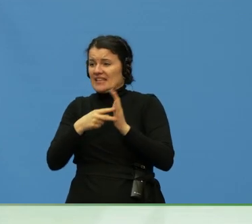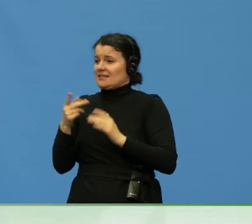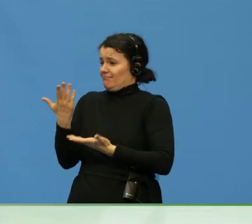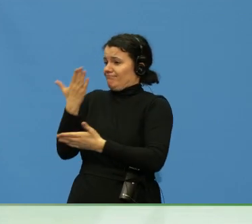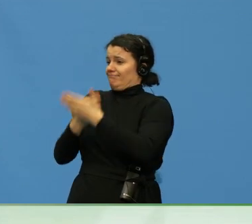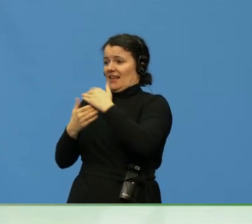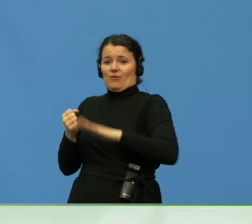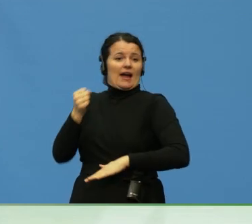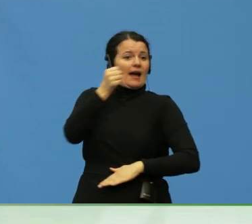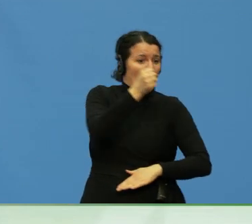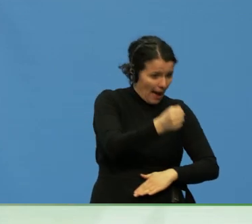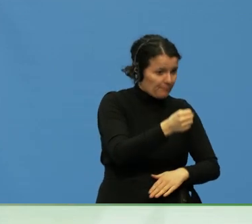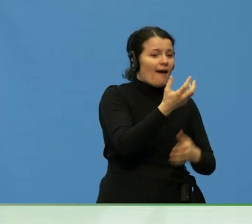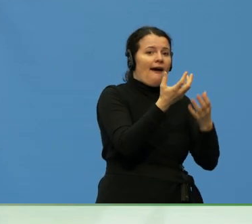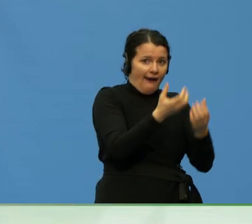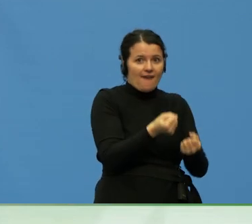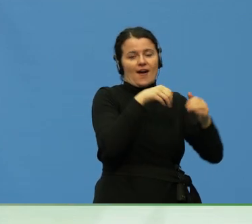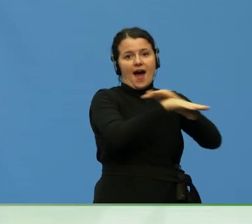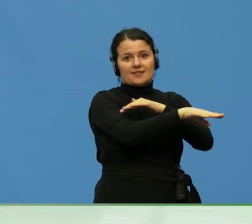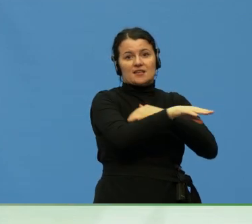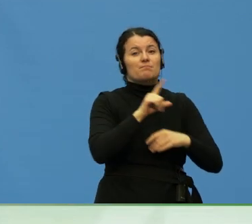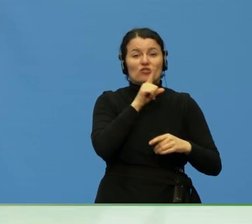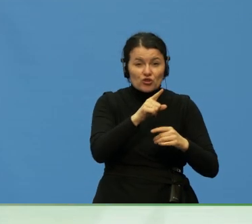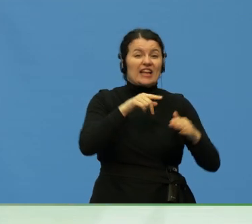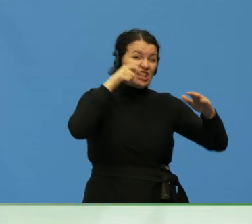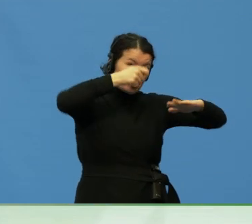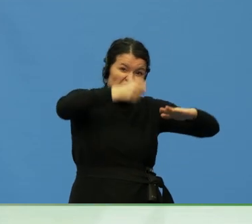within the justice system. You know, so making sure that